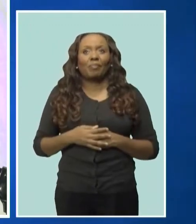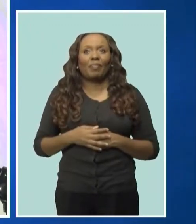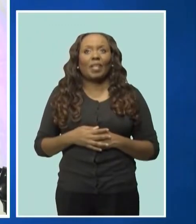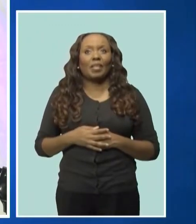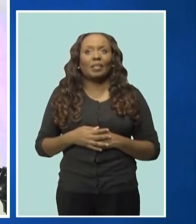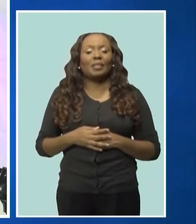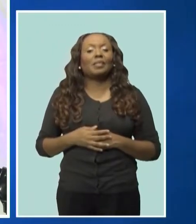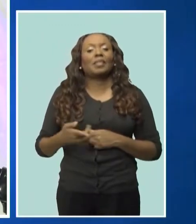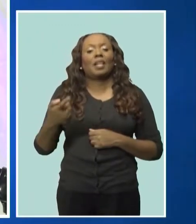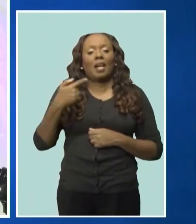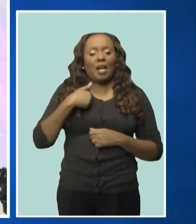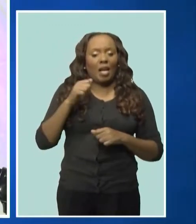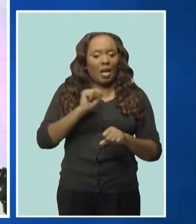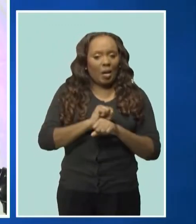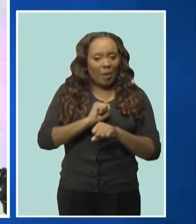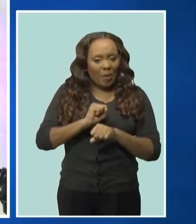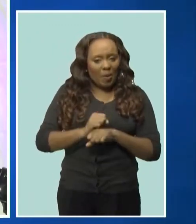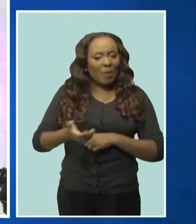was very successful.